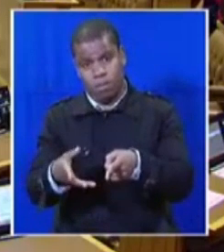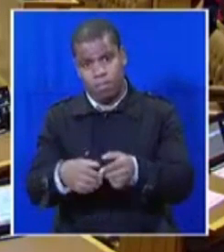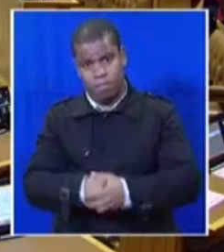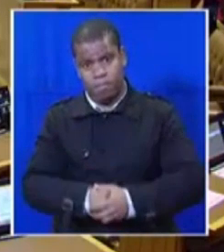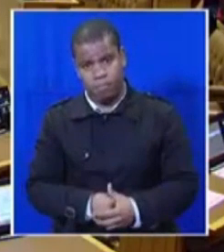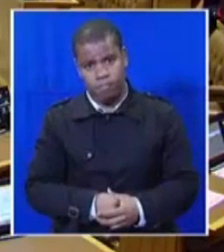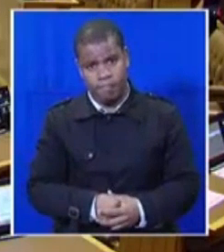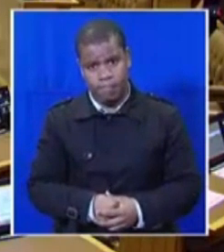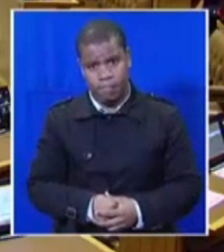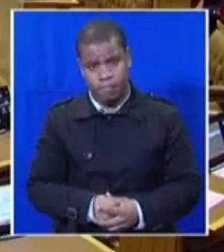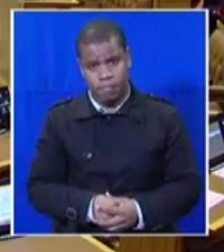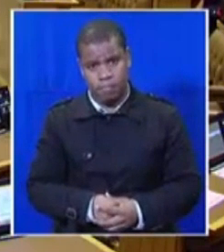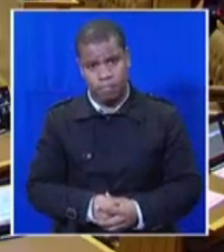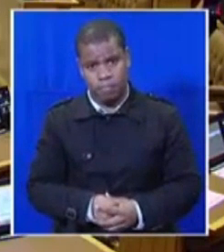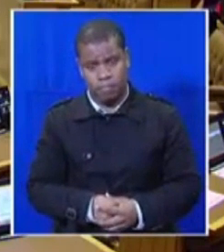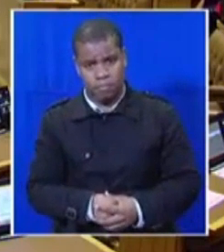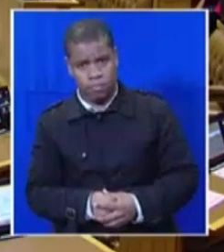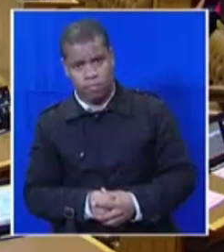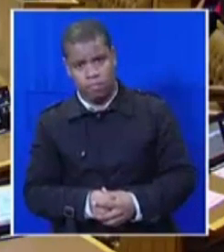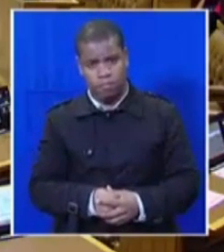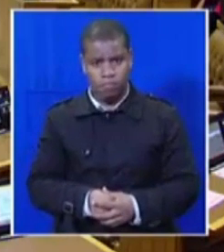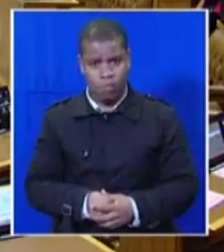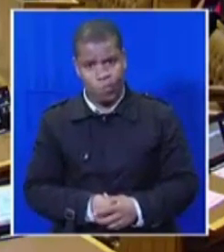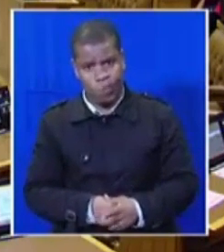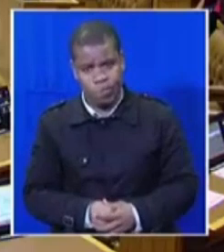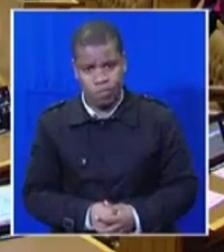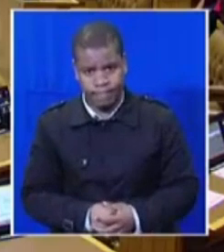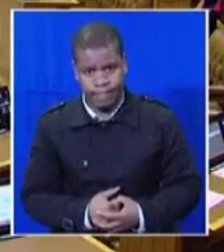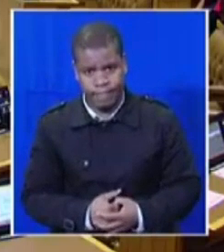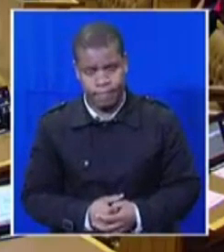Point of order. Chair.